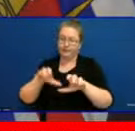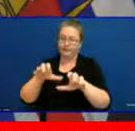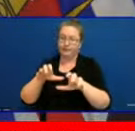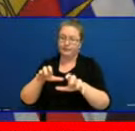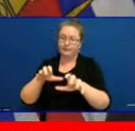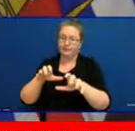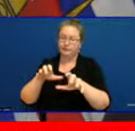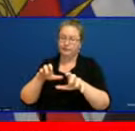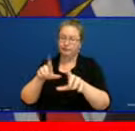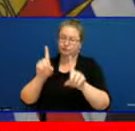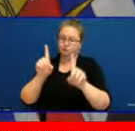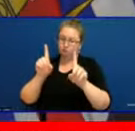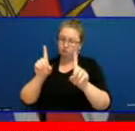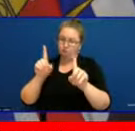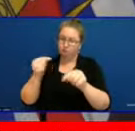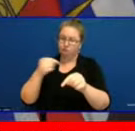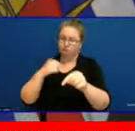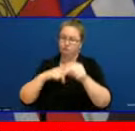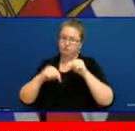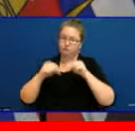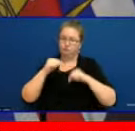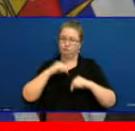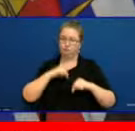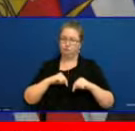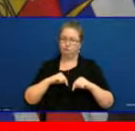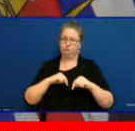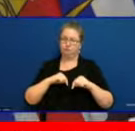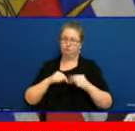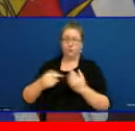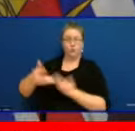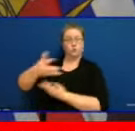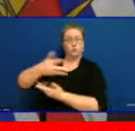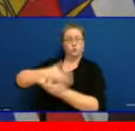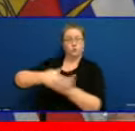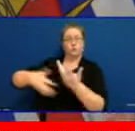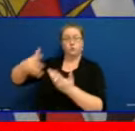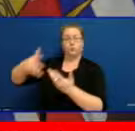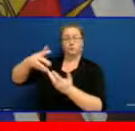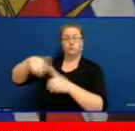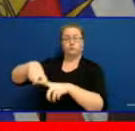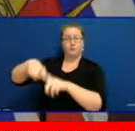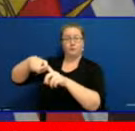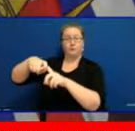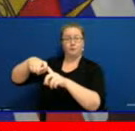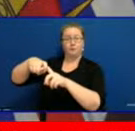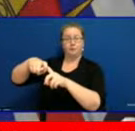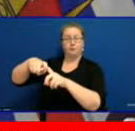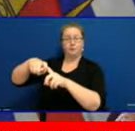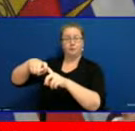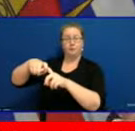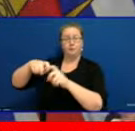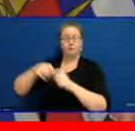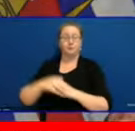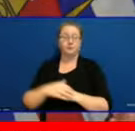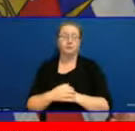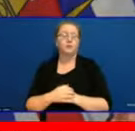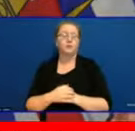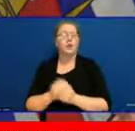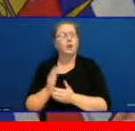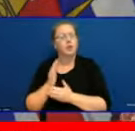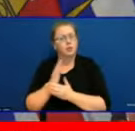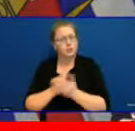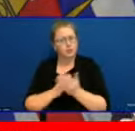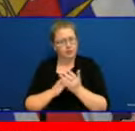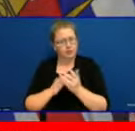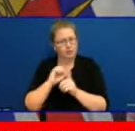safety measures and go back to retreating a little bit in terms of particularly our social interactions. I mean, I will say